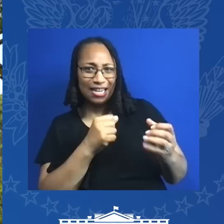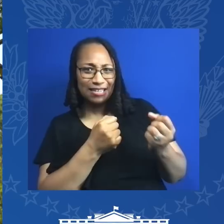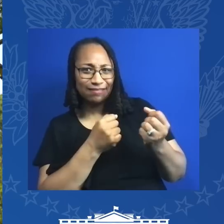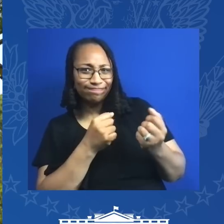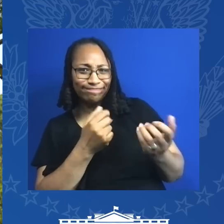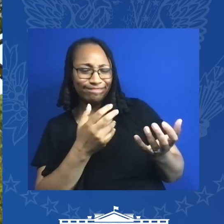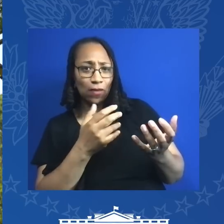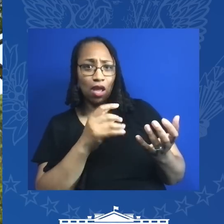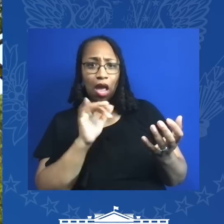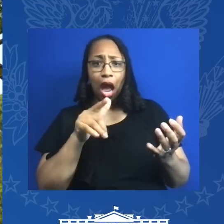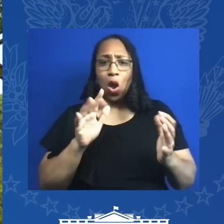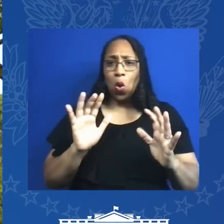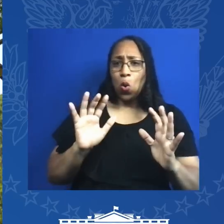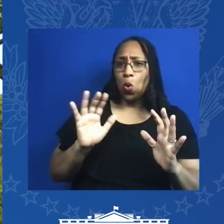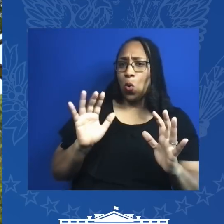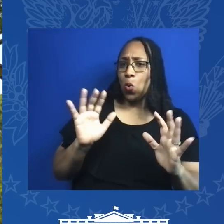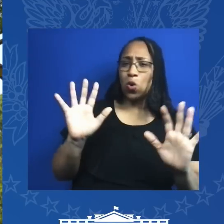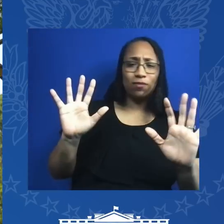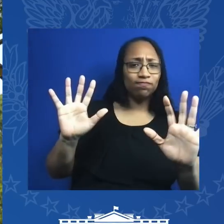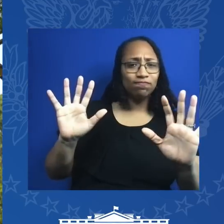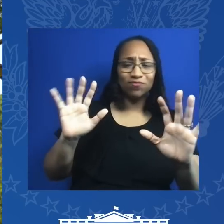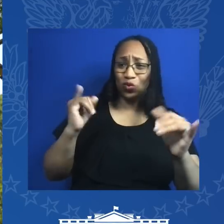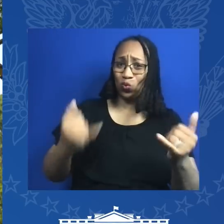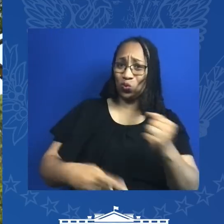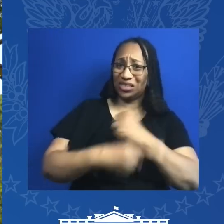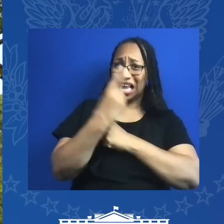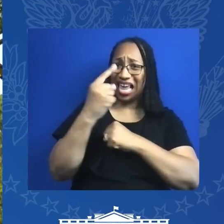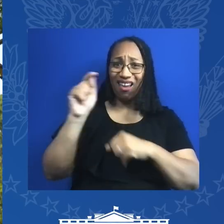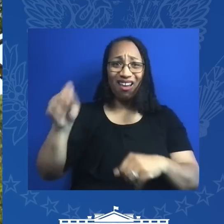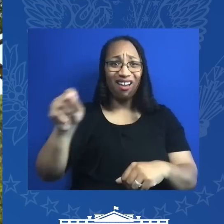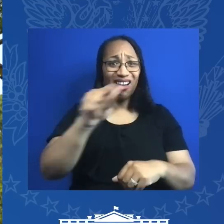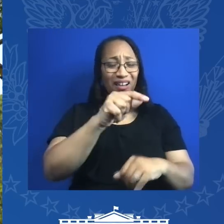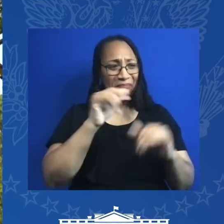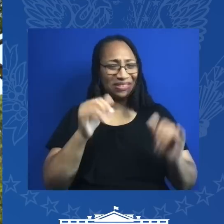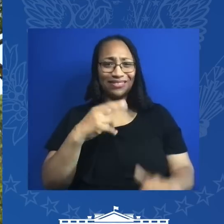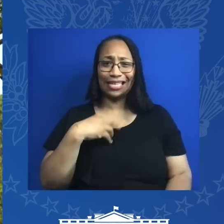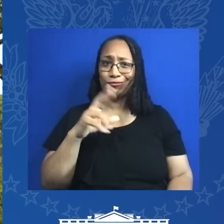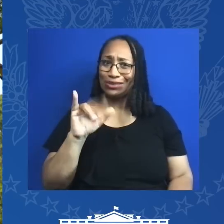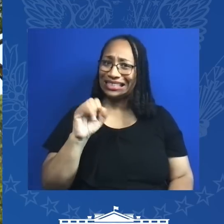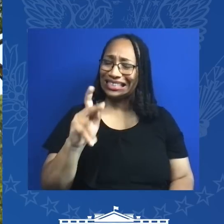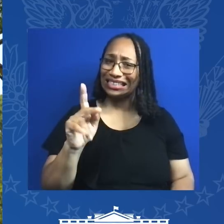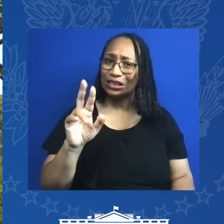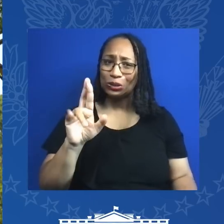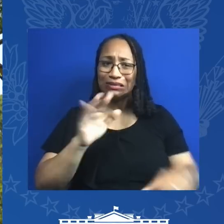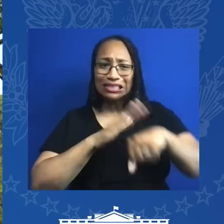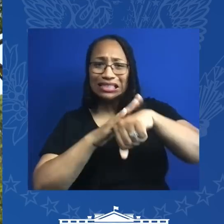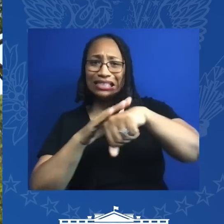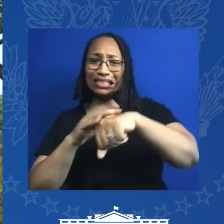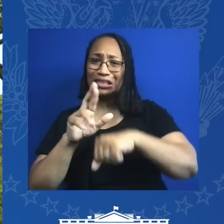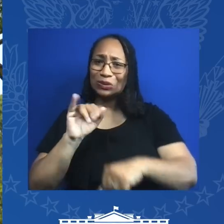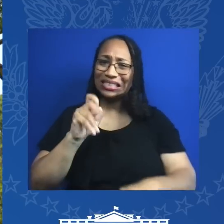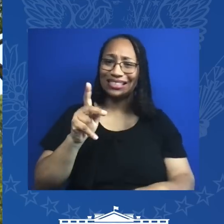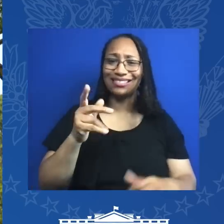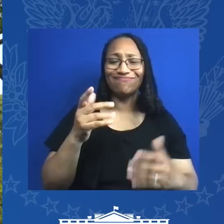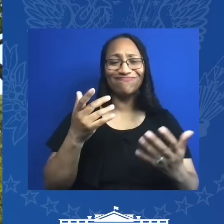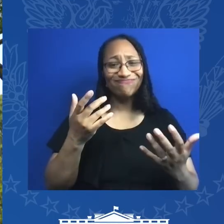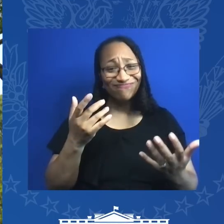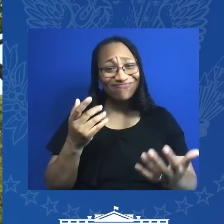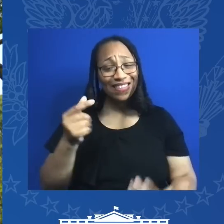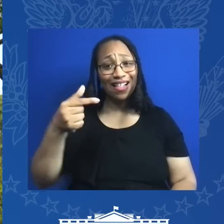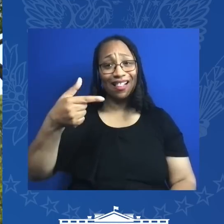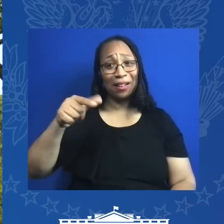still. You know, too many people in the LGBT community are worried and afraid about their future and their safety. So